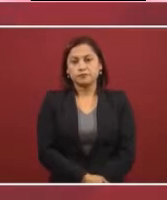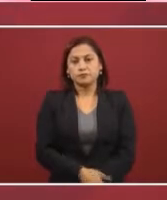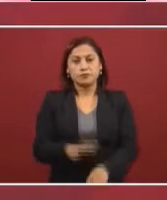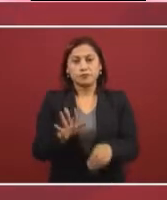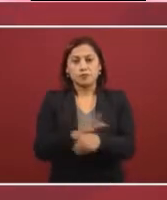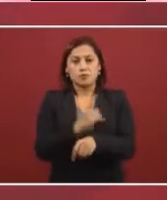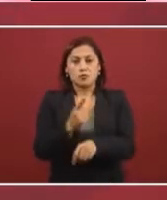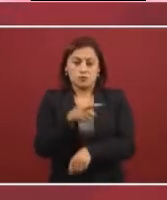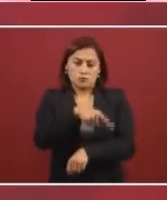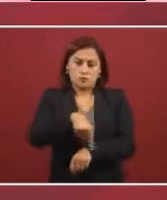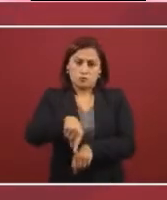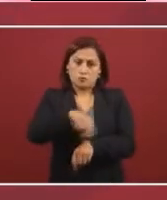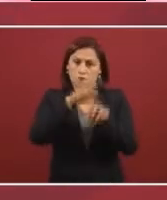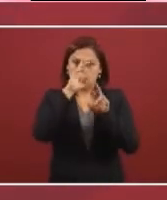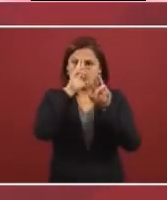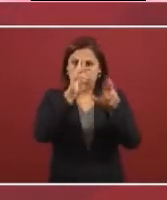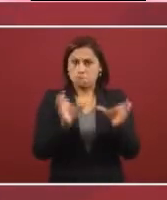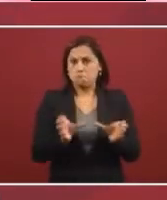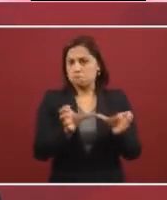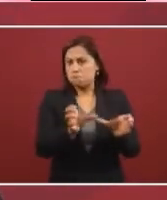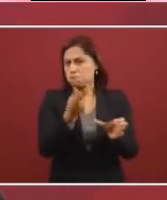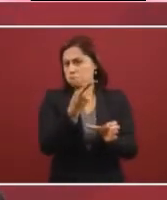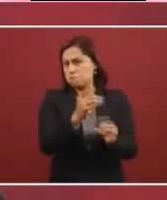making use of their autonomy.